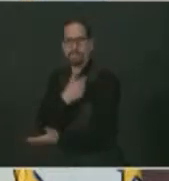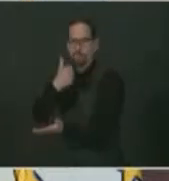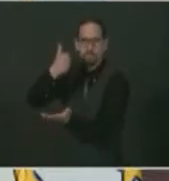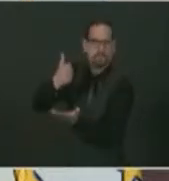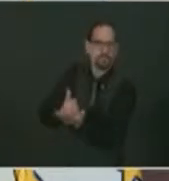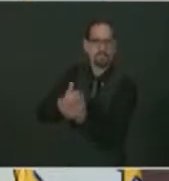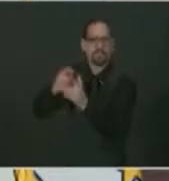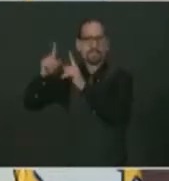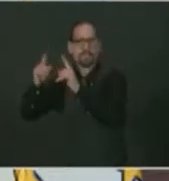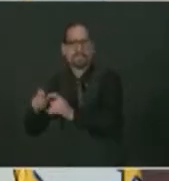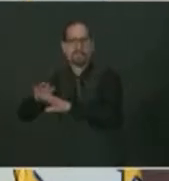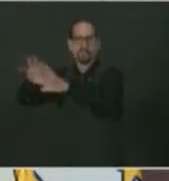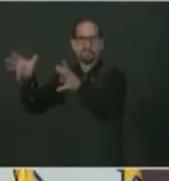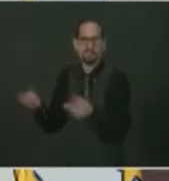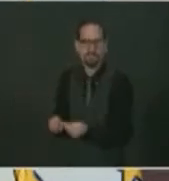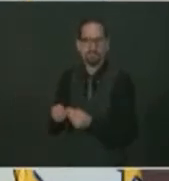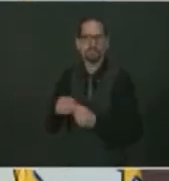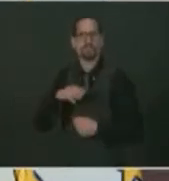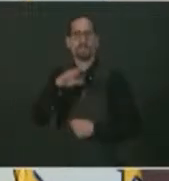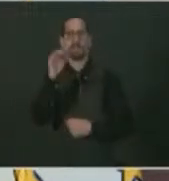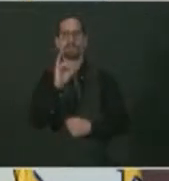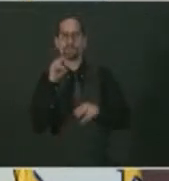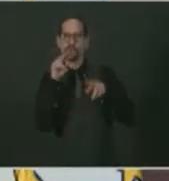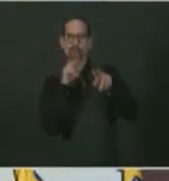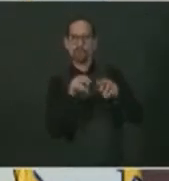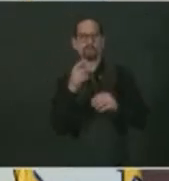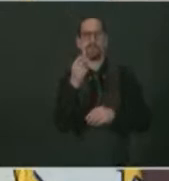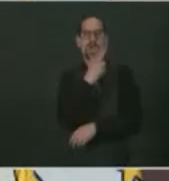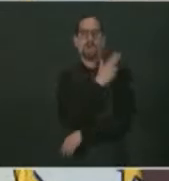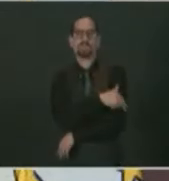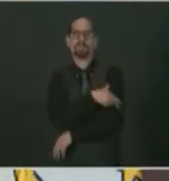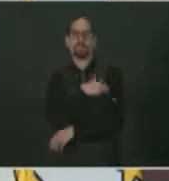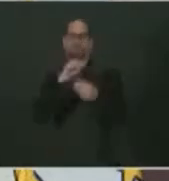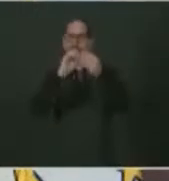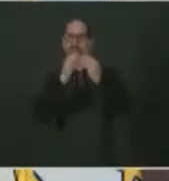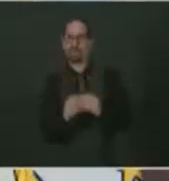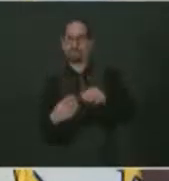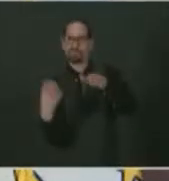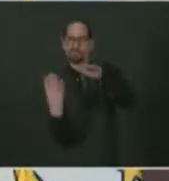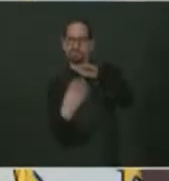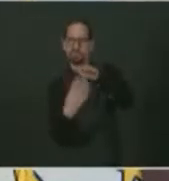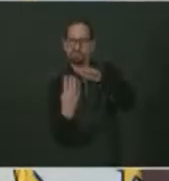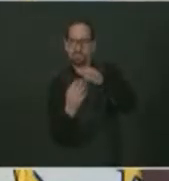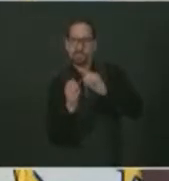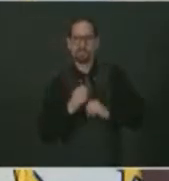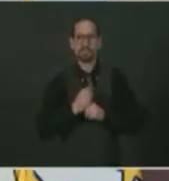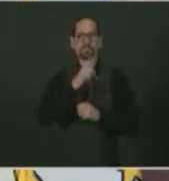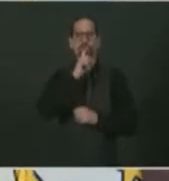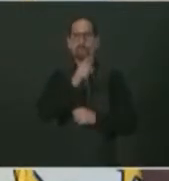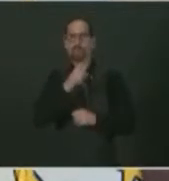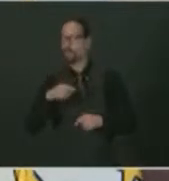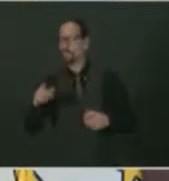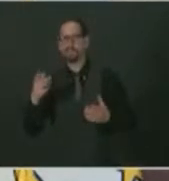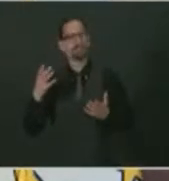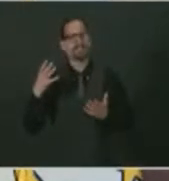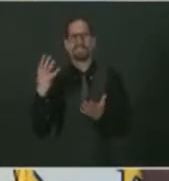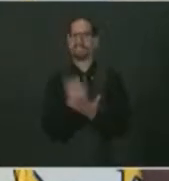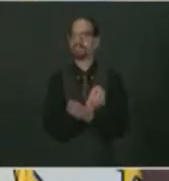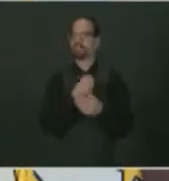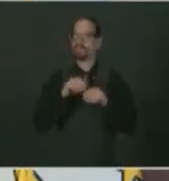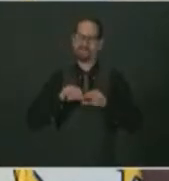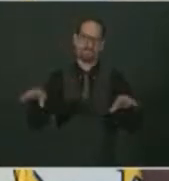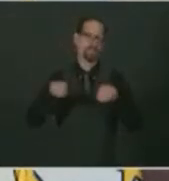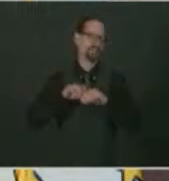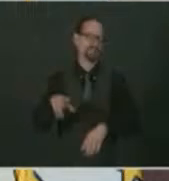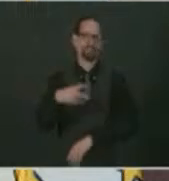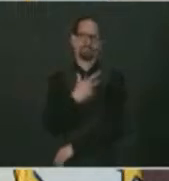hold ourselves accountable to getting our vaccination rates as high as possible in our communities where we have seen the greatest